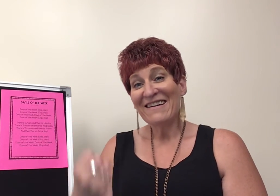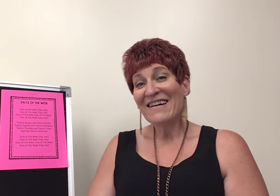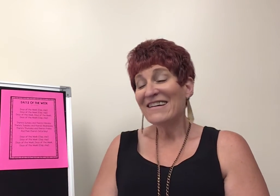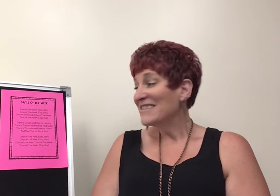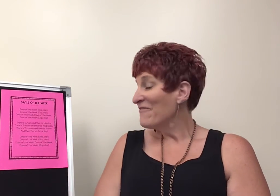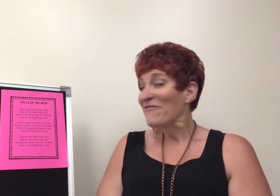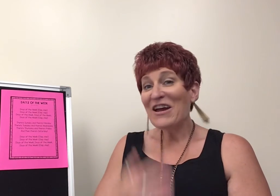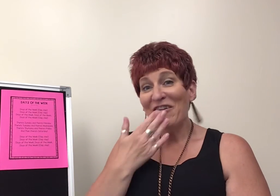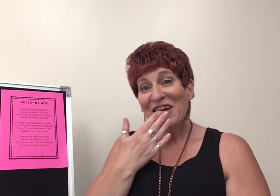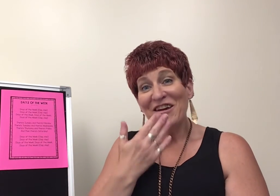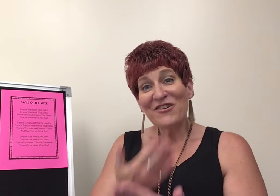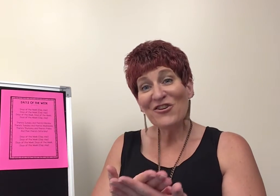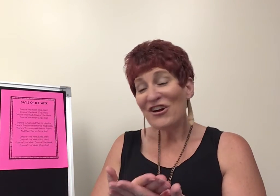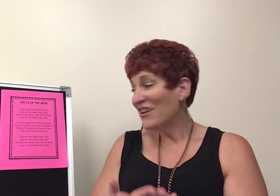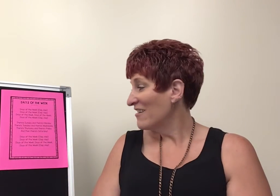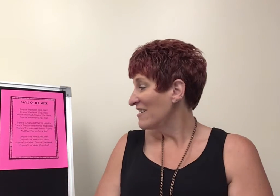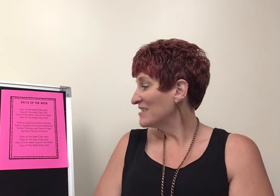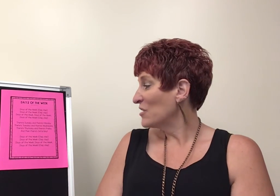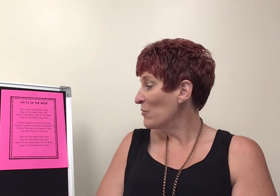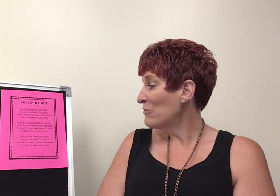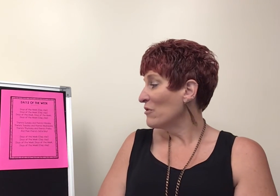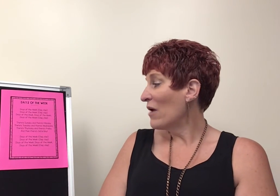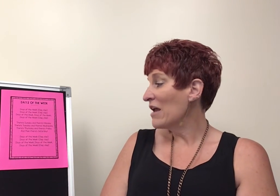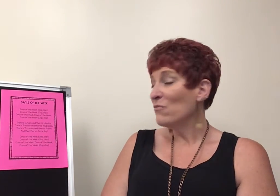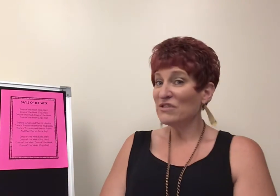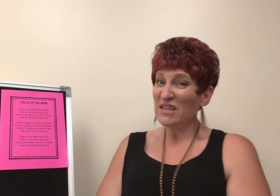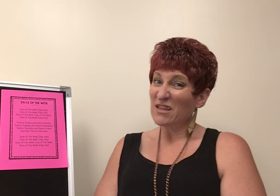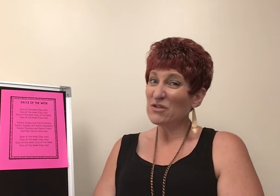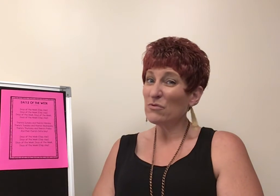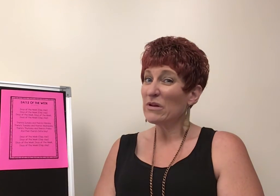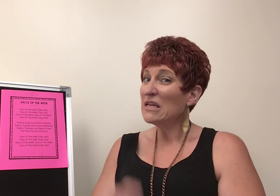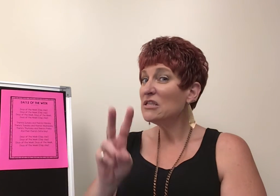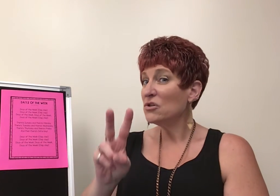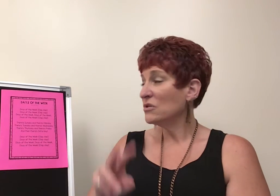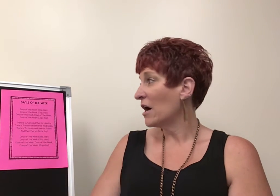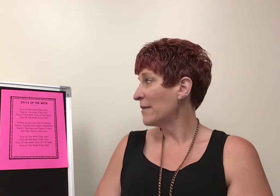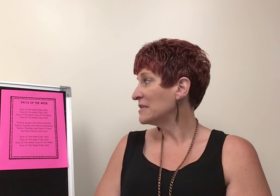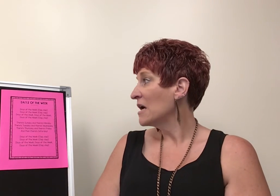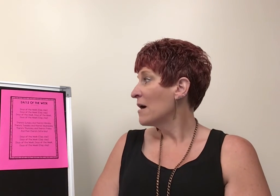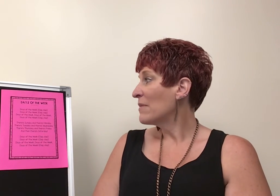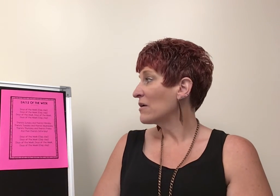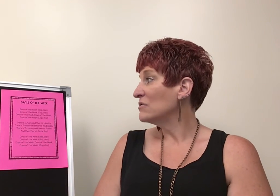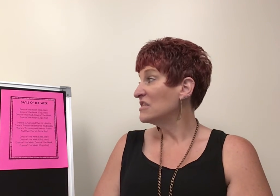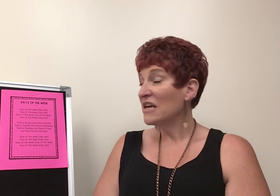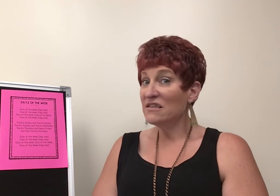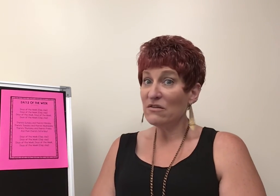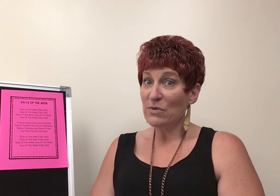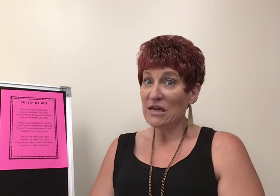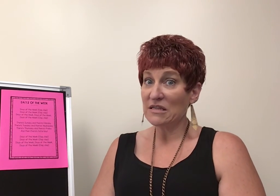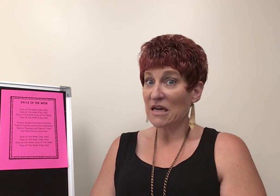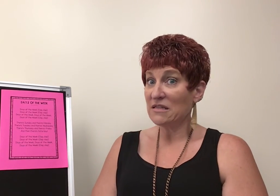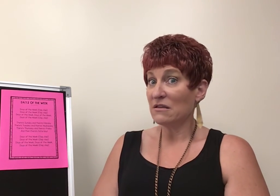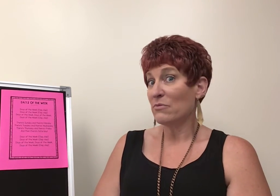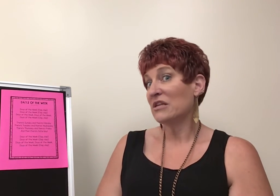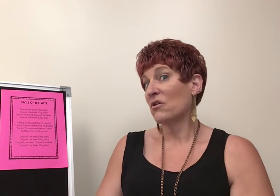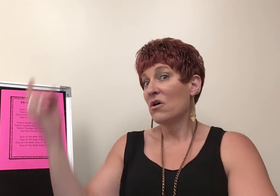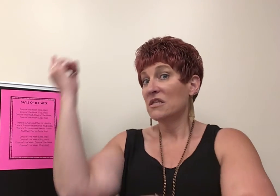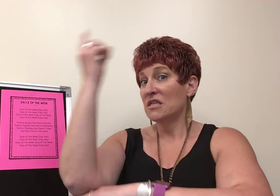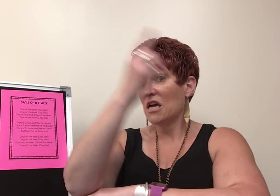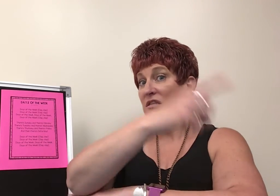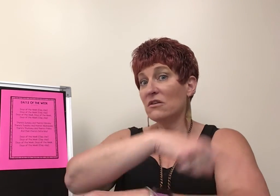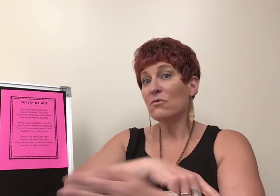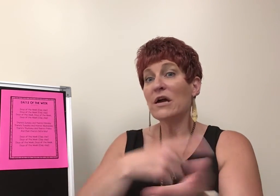Saturday. Very good. So we will go ahead and we'll sing this through at least two times, but it goes days of the week, days of the week.